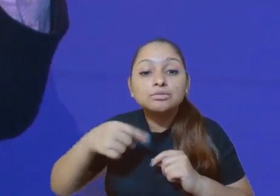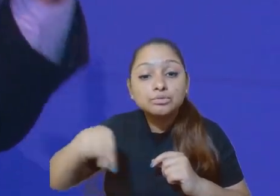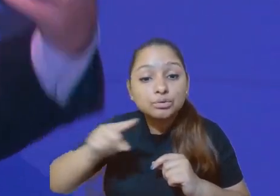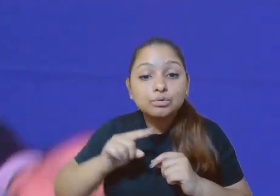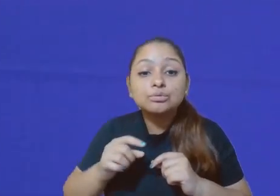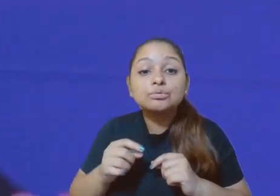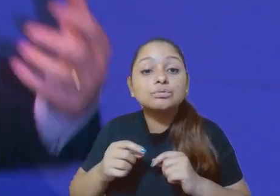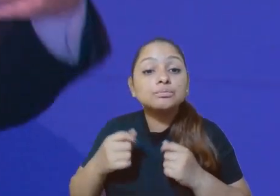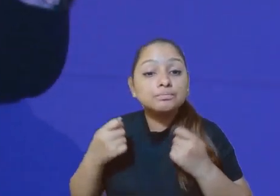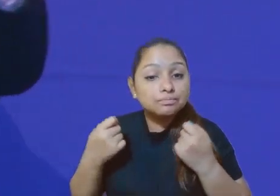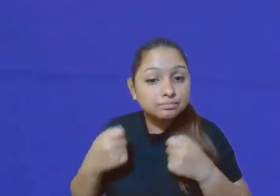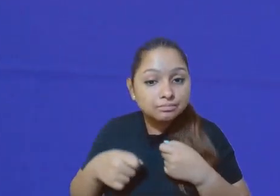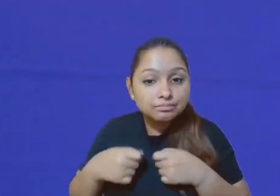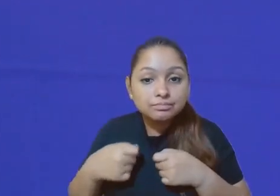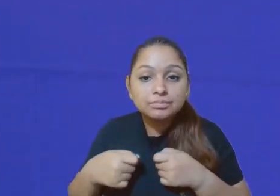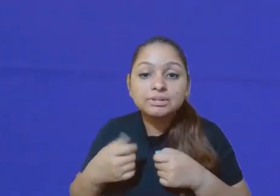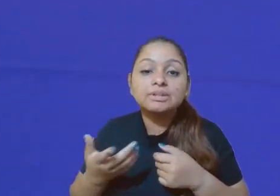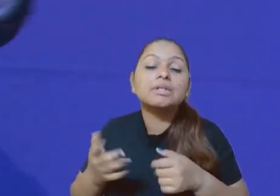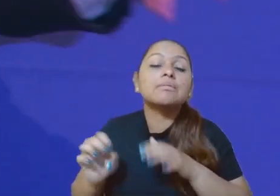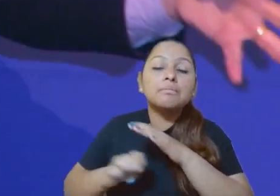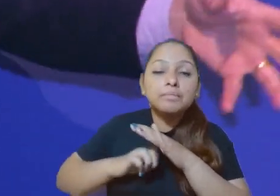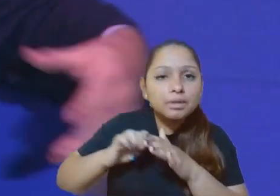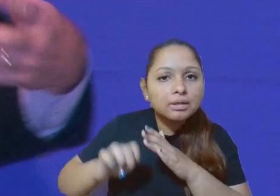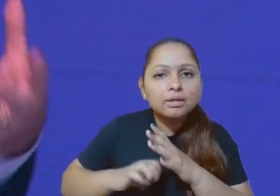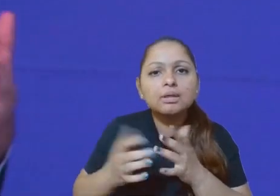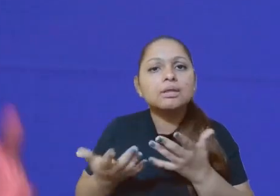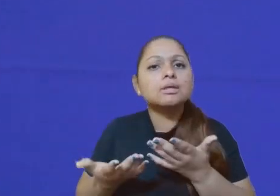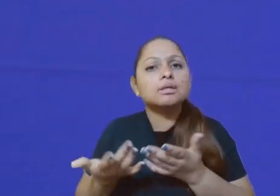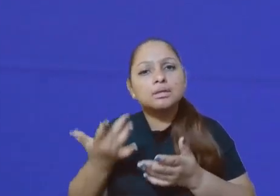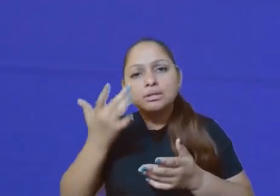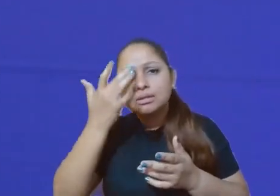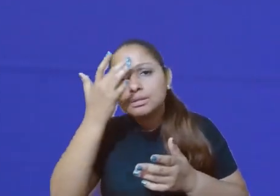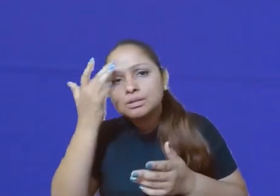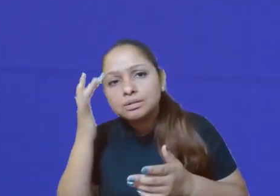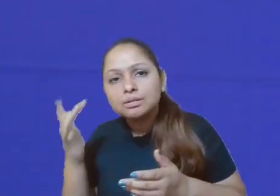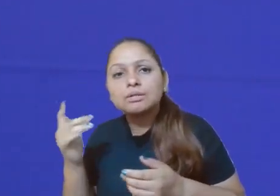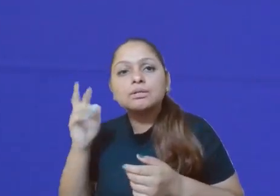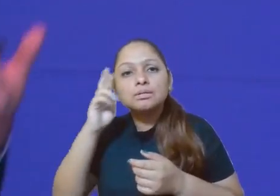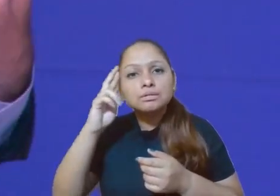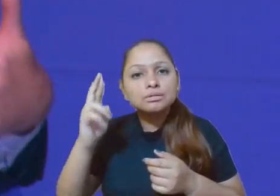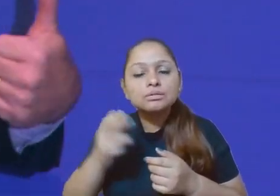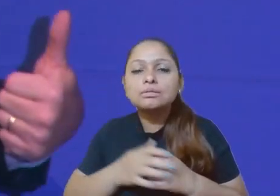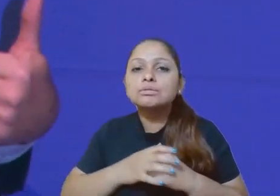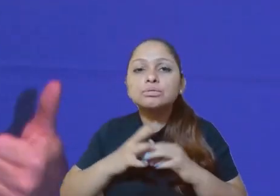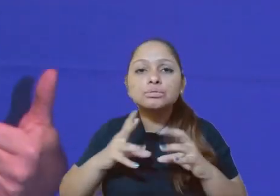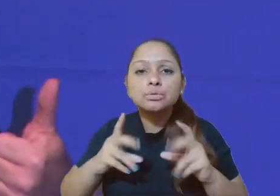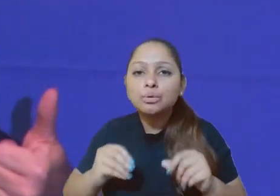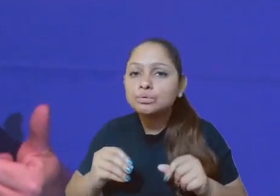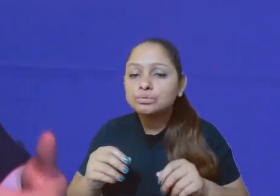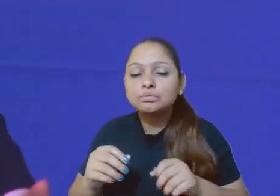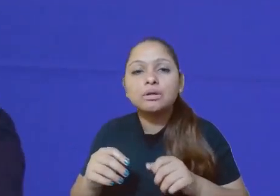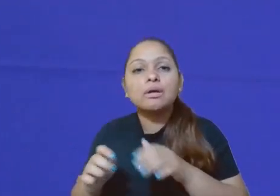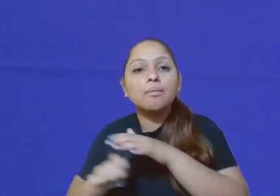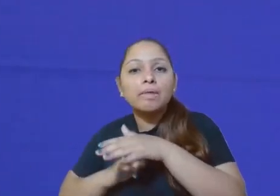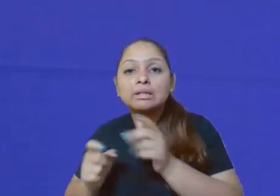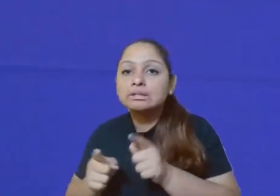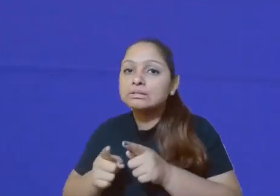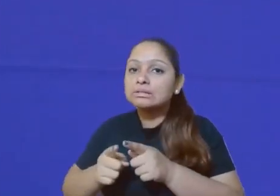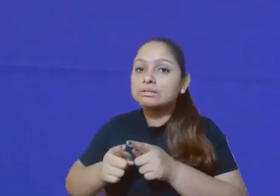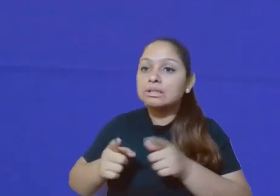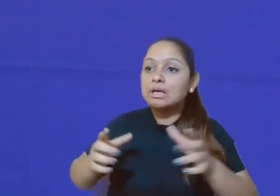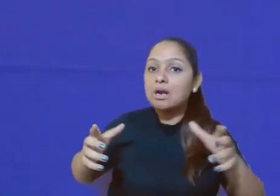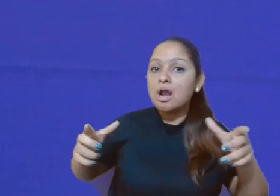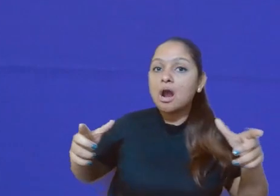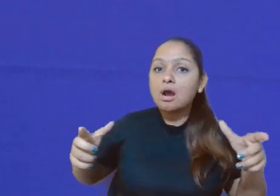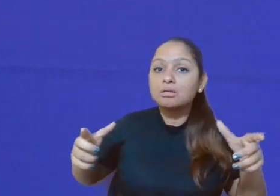here, with our companies, our managers, our business, with different sizes have tried. If